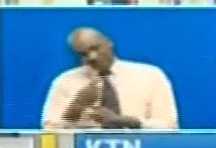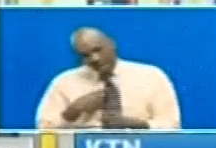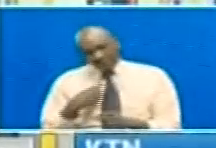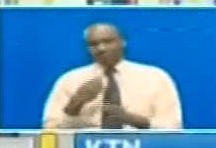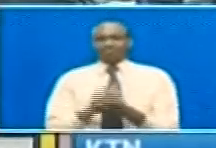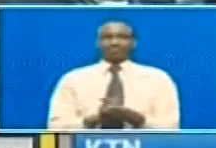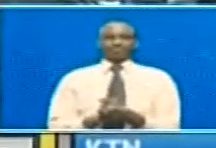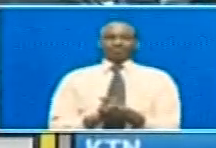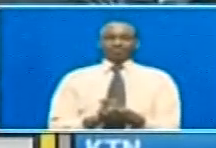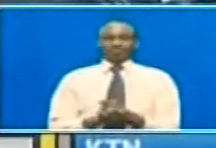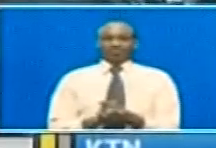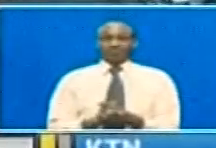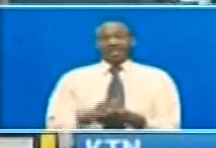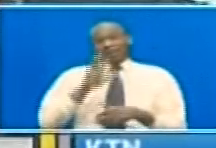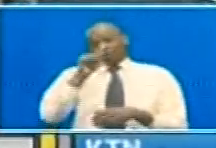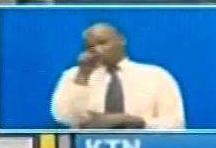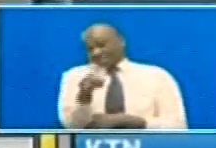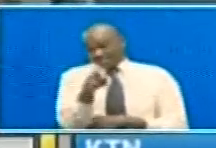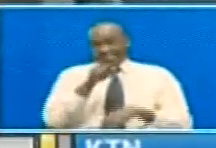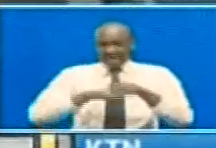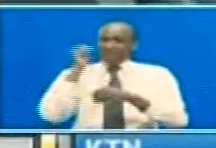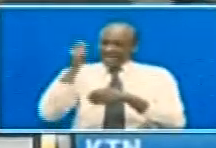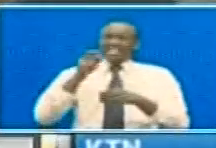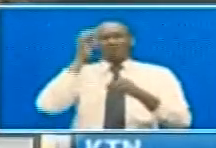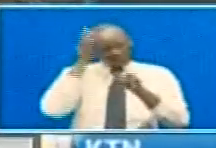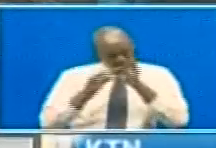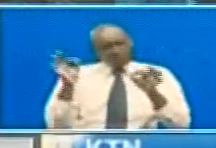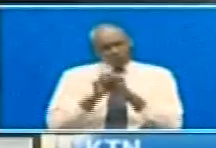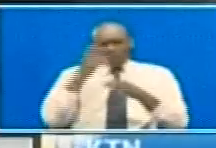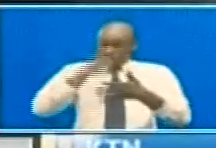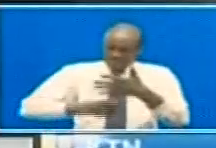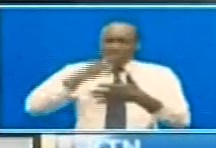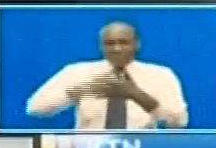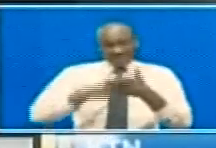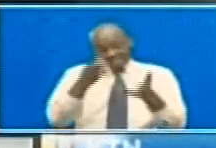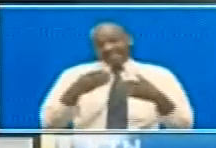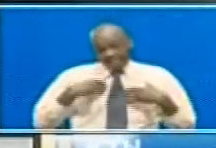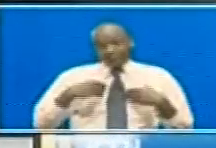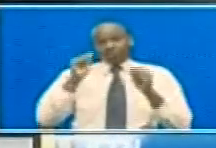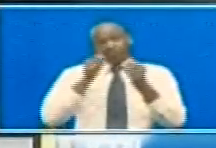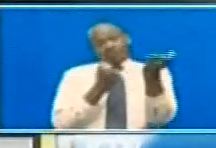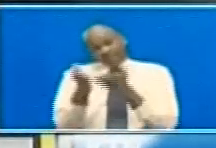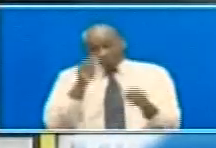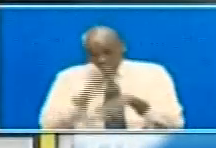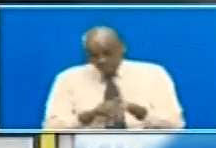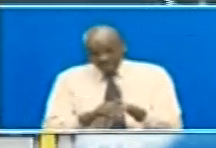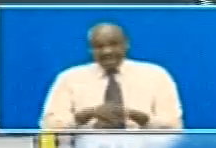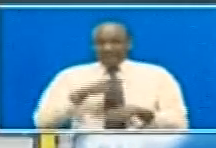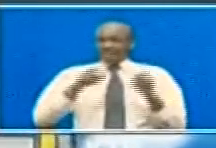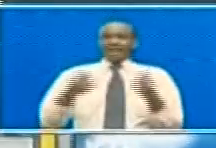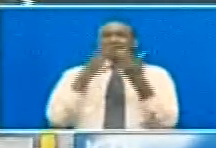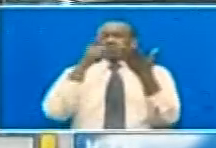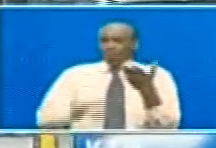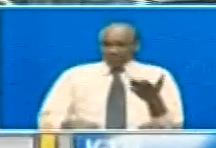other consumption taxes. Unfortunately, while Kenyans faithfully contribute billions to state coffers to finance service delivery, they are subjected to less